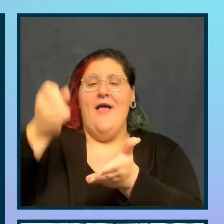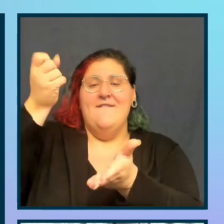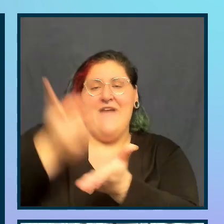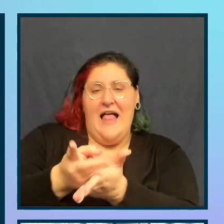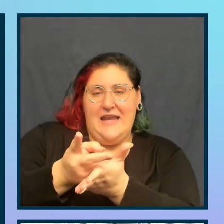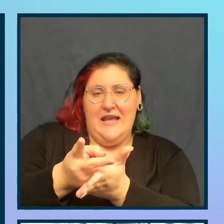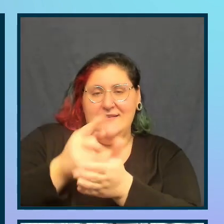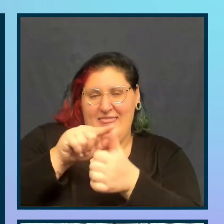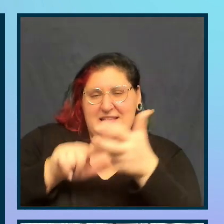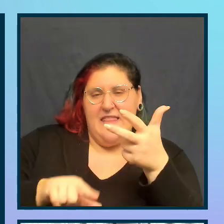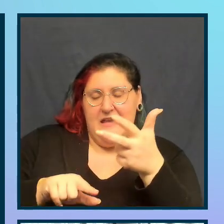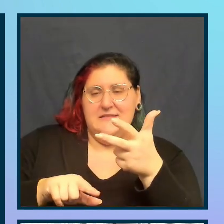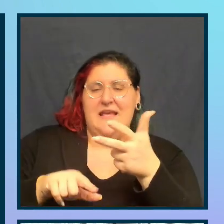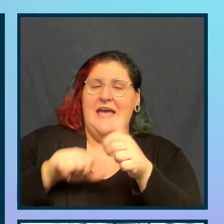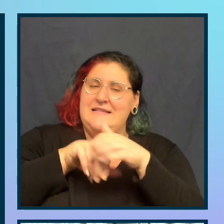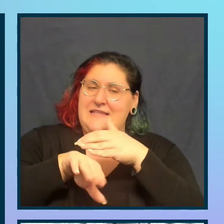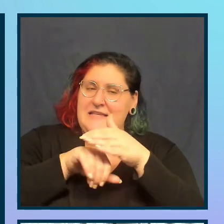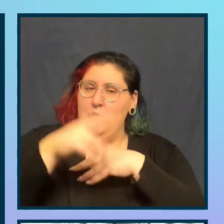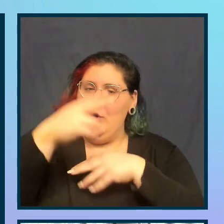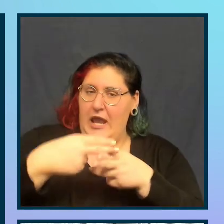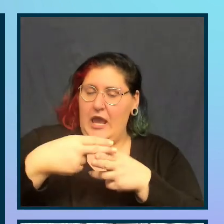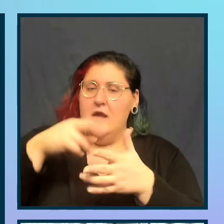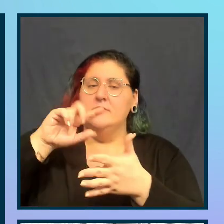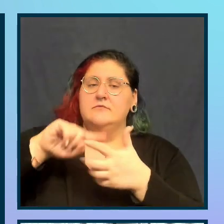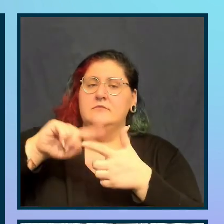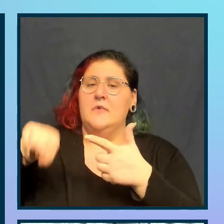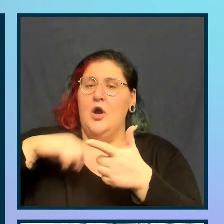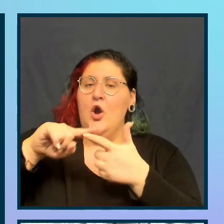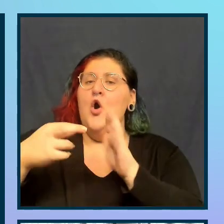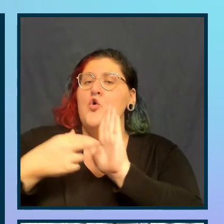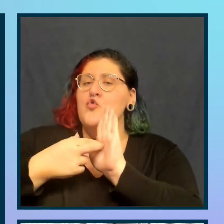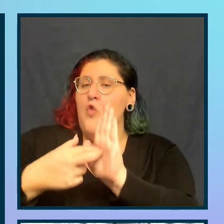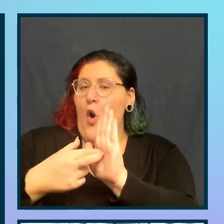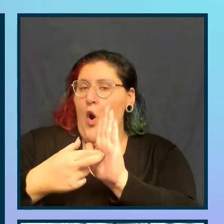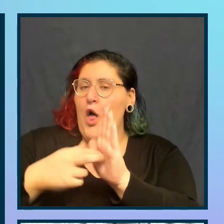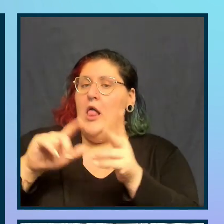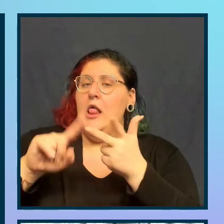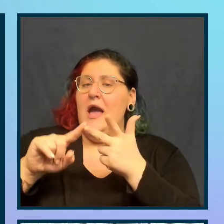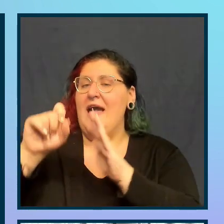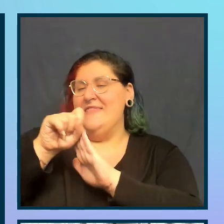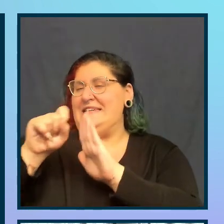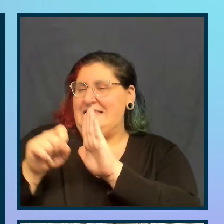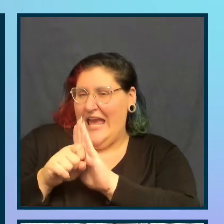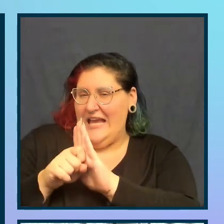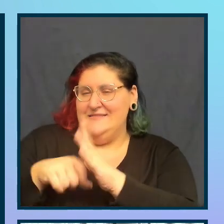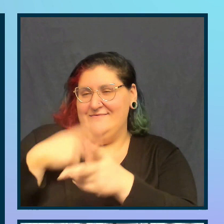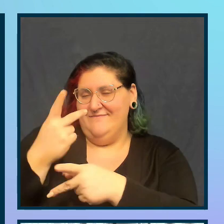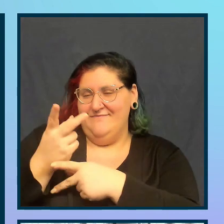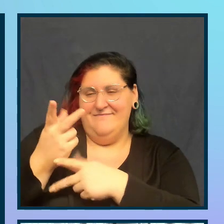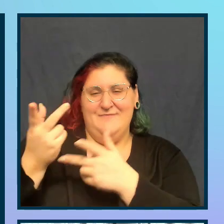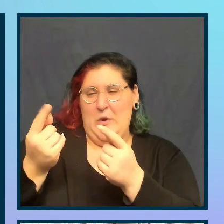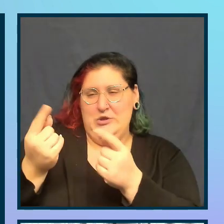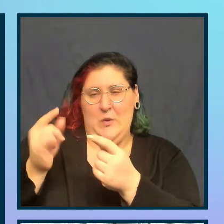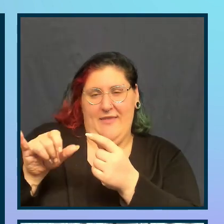So I'm going to review these. I'm going to say this is our start your order button or start your order link. The accessible name is start your order.